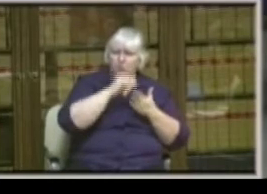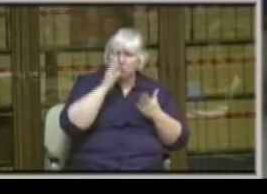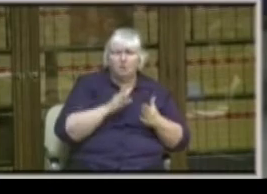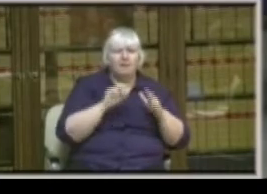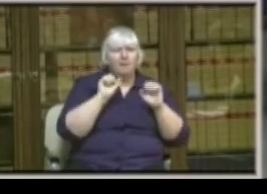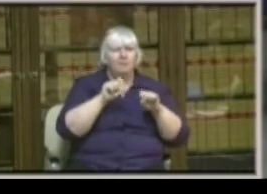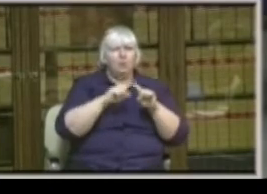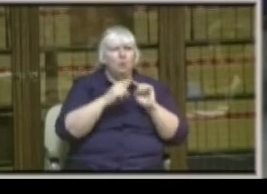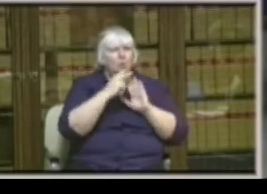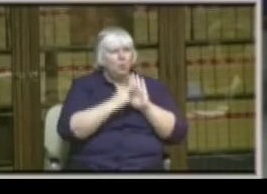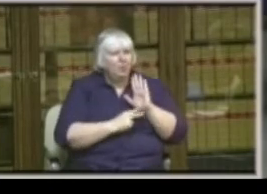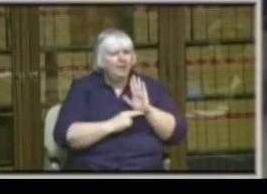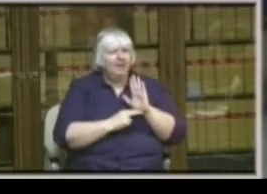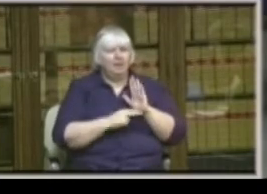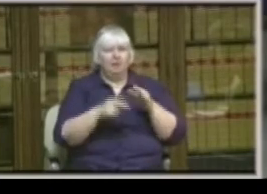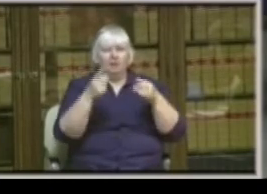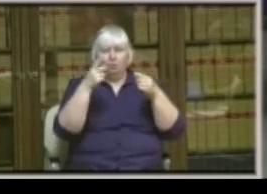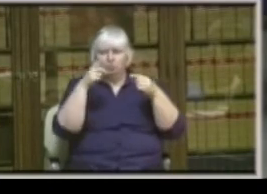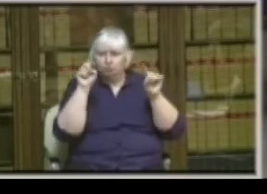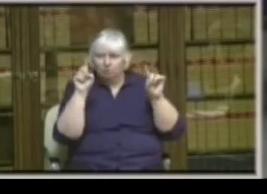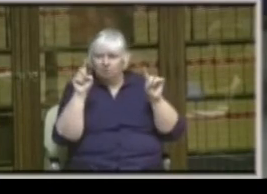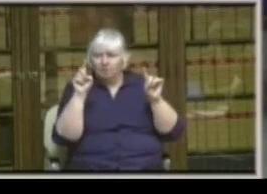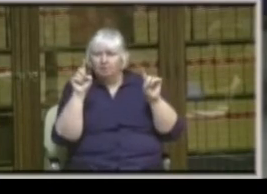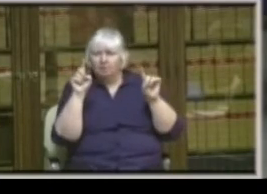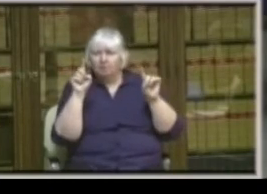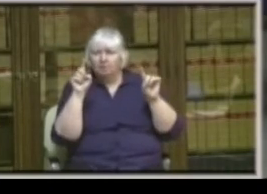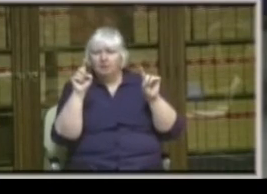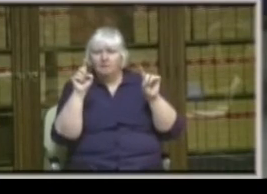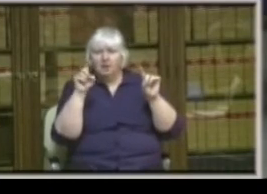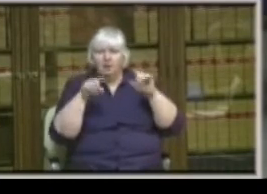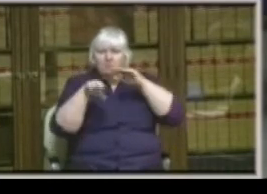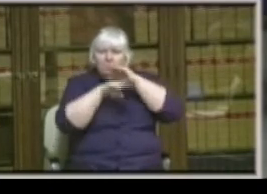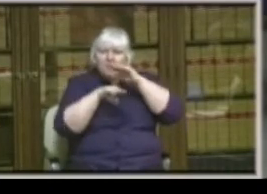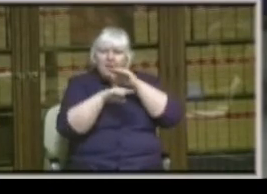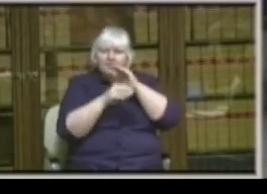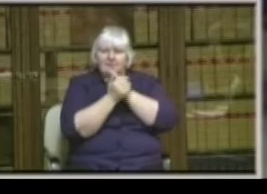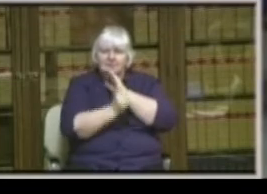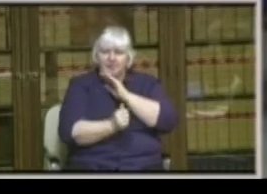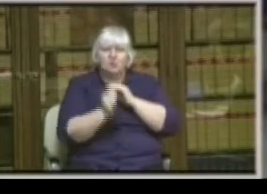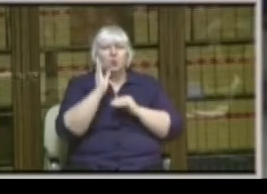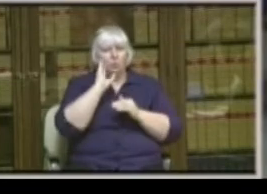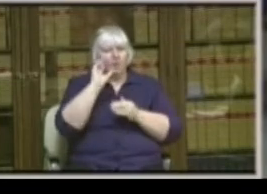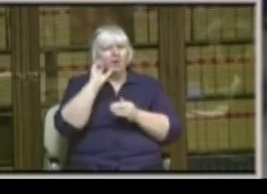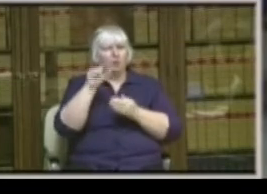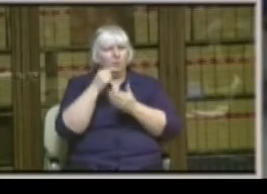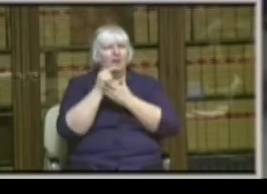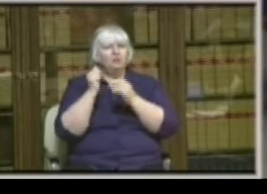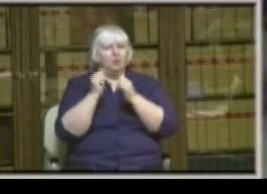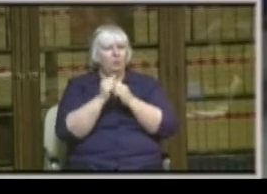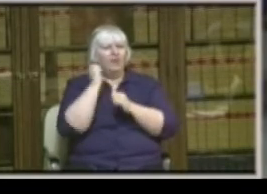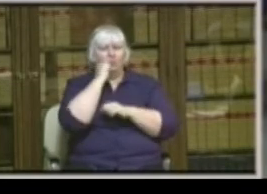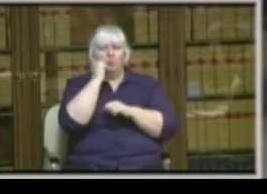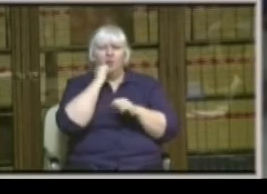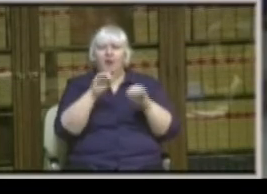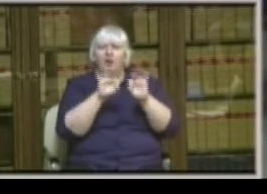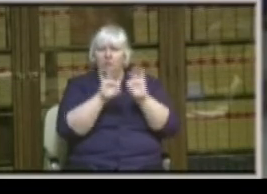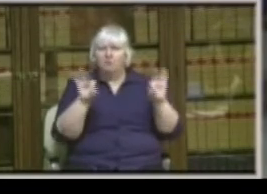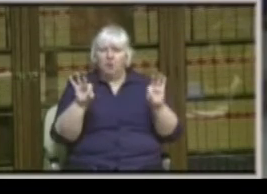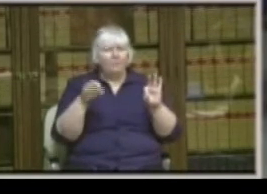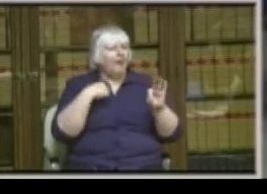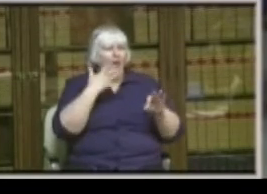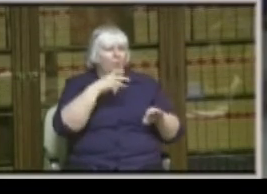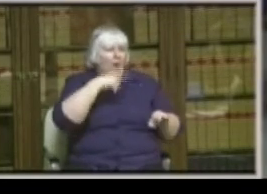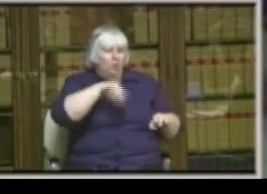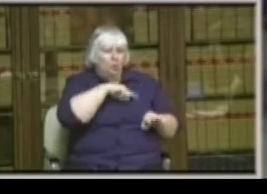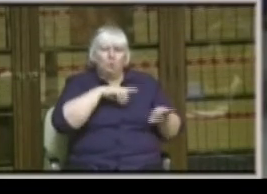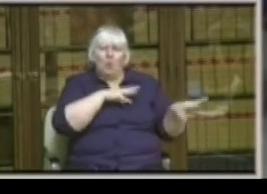able to read and achieve the essential skill of reading and will graduate with a regular diploma. I didn't want anyone to walk away from this thinking that